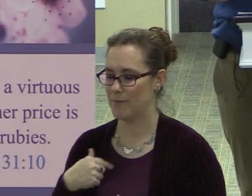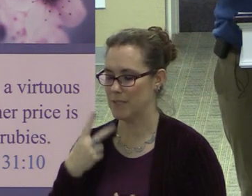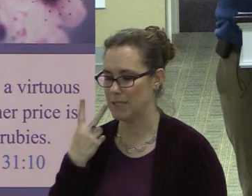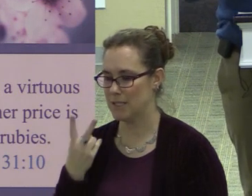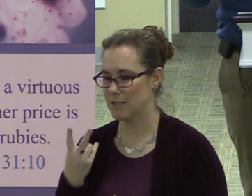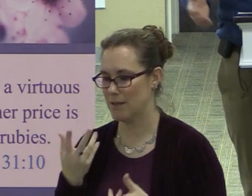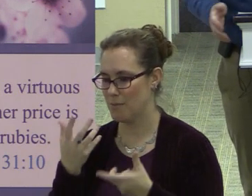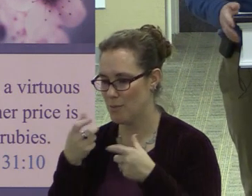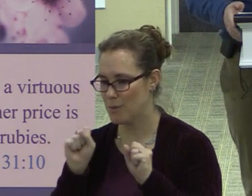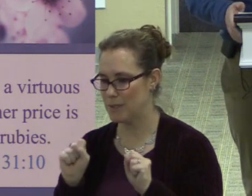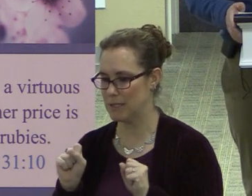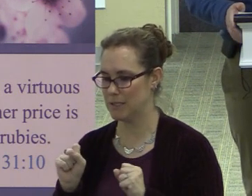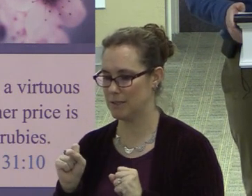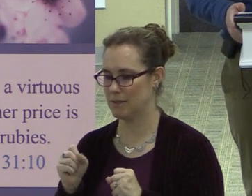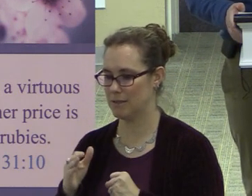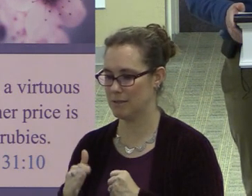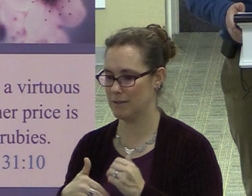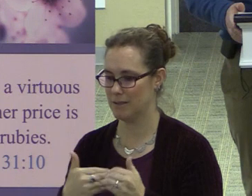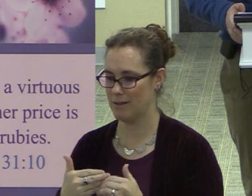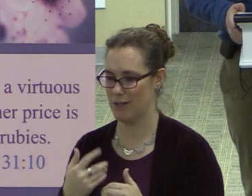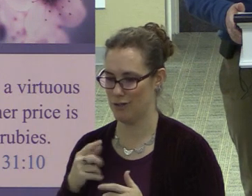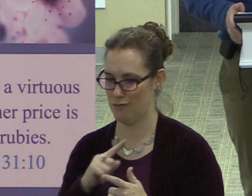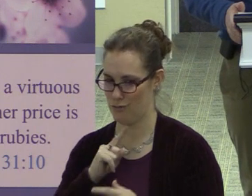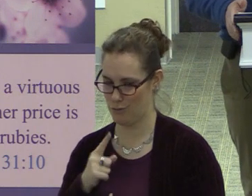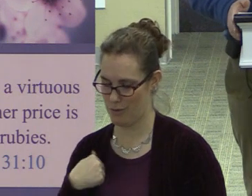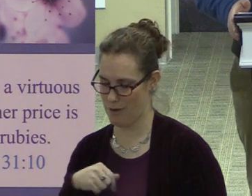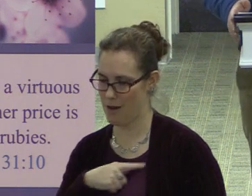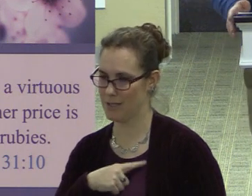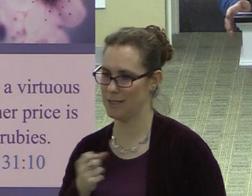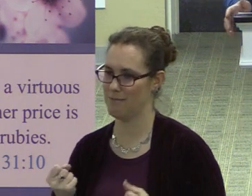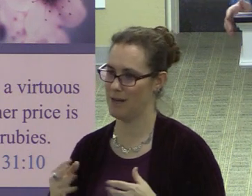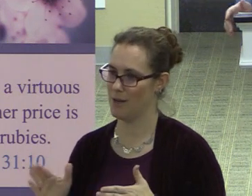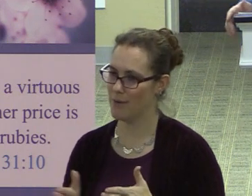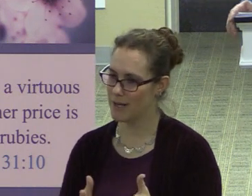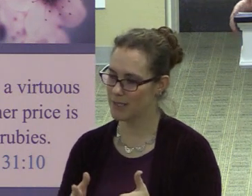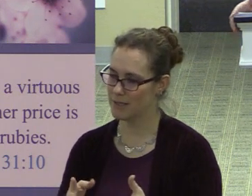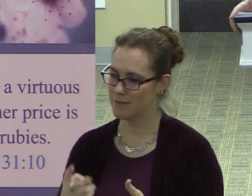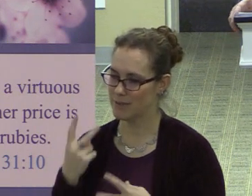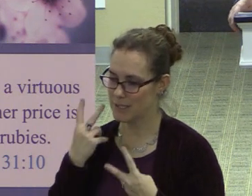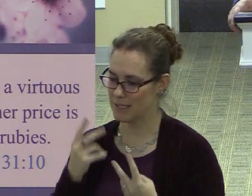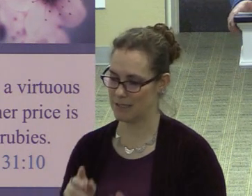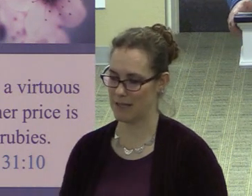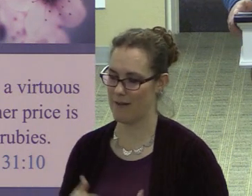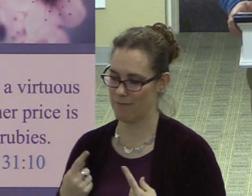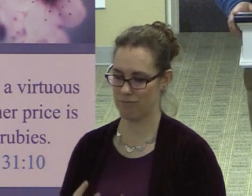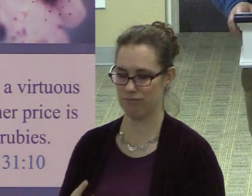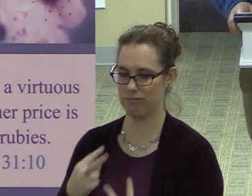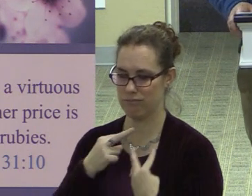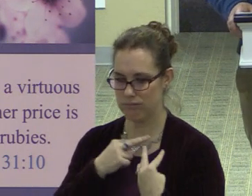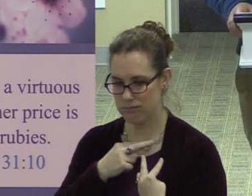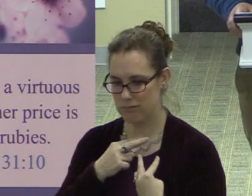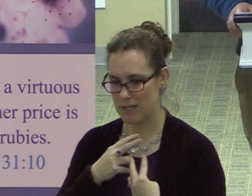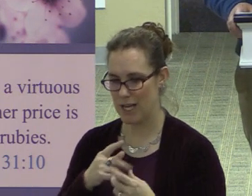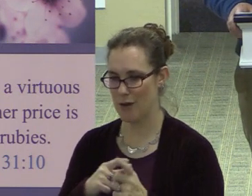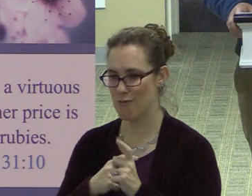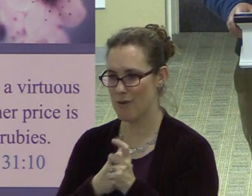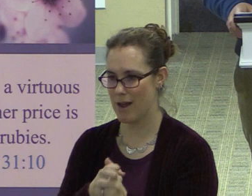cycle that's true of all of us in many ways. We see when we look in overview of his life, we see that he ran before he was ever